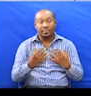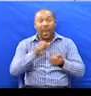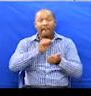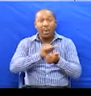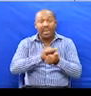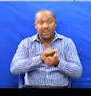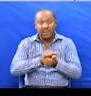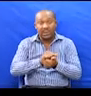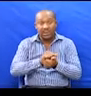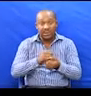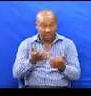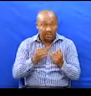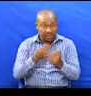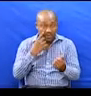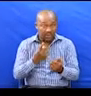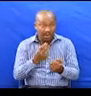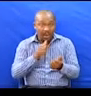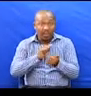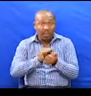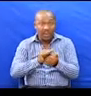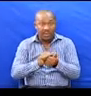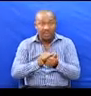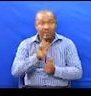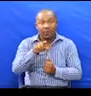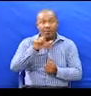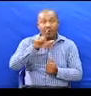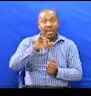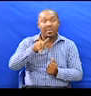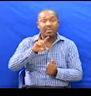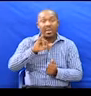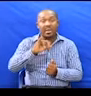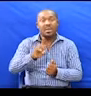of lipids. What are the properties of lipids?